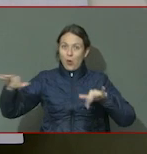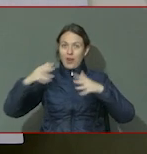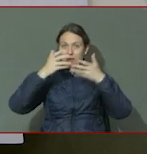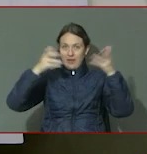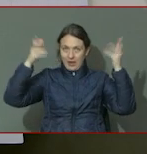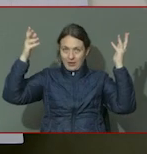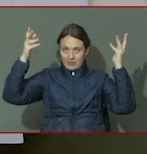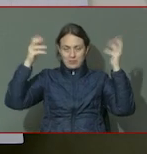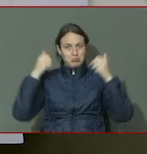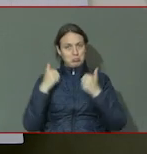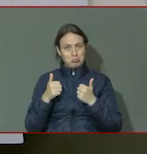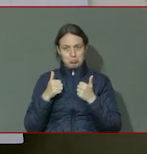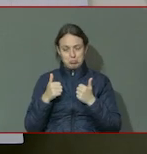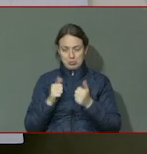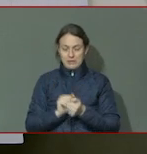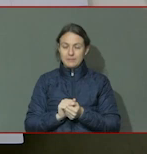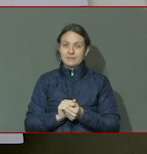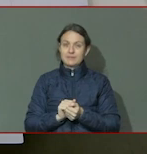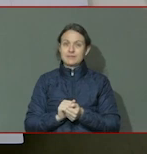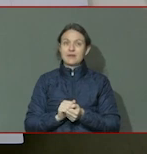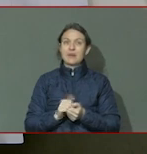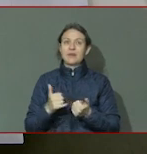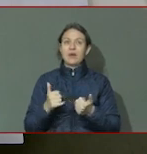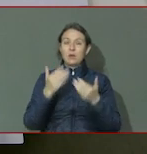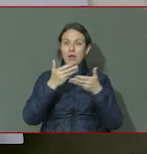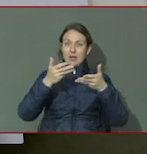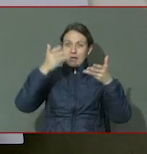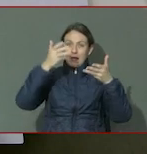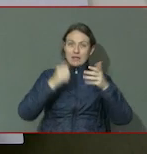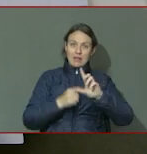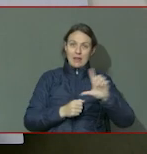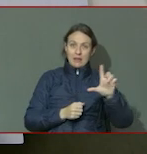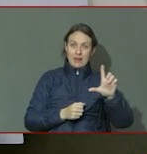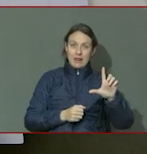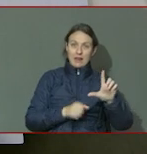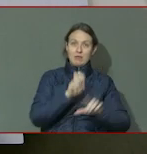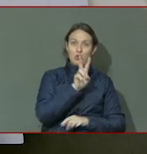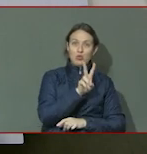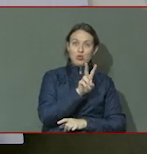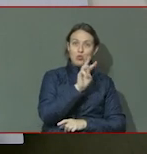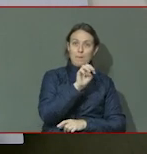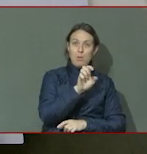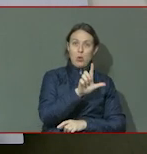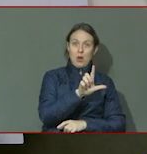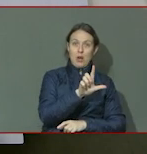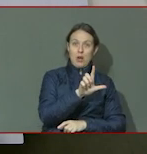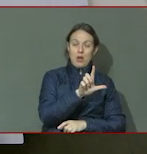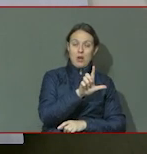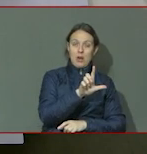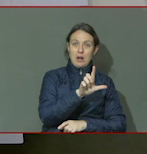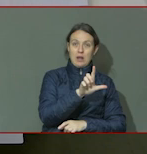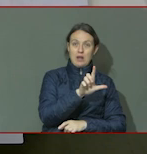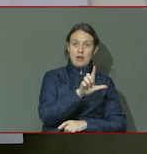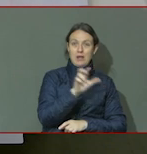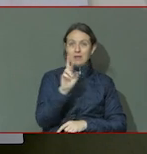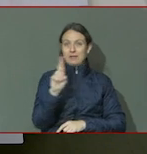Then I'm going to write the amount of gas on the left-hand side. It's 2 moles of gas.